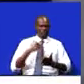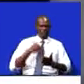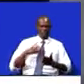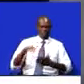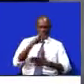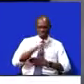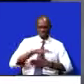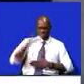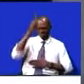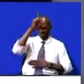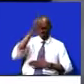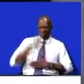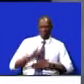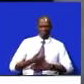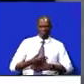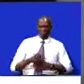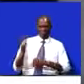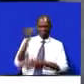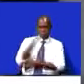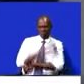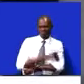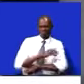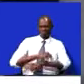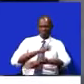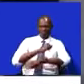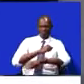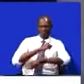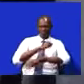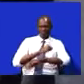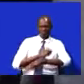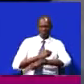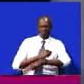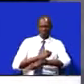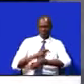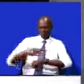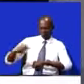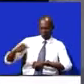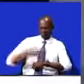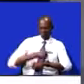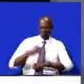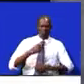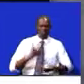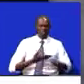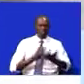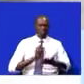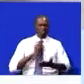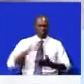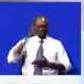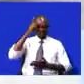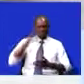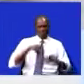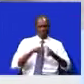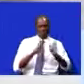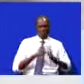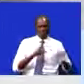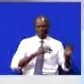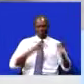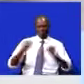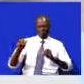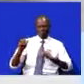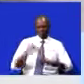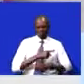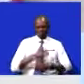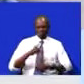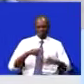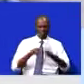gweng' mag nyithiwa mane day school. Nyithindogi begine magikonyo minewa mantie dala, gi nyithindo madhi e skul to duogo kendo konyo e